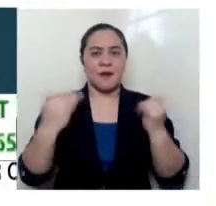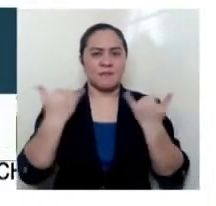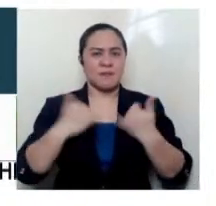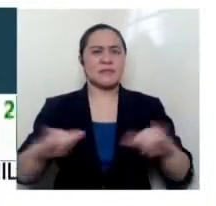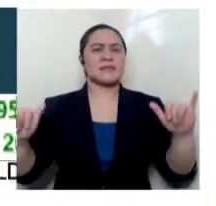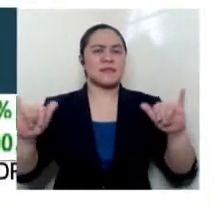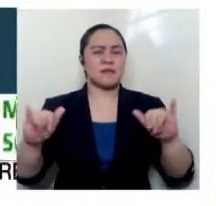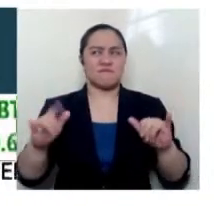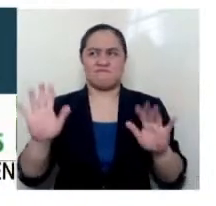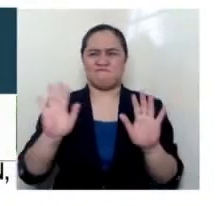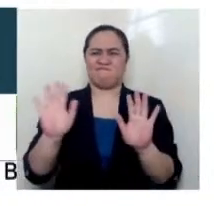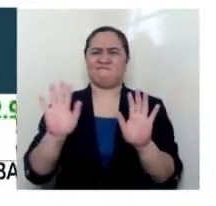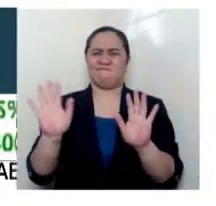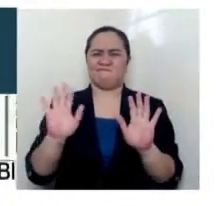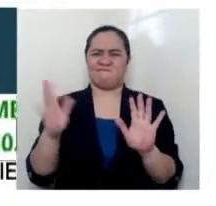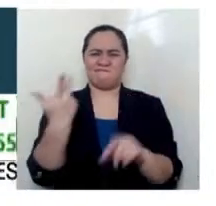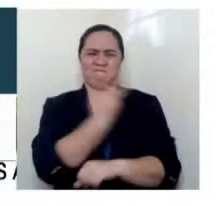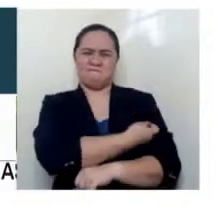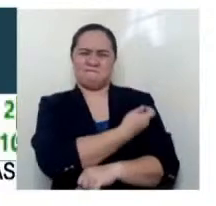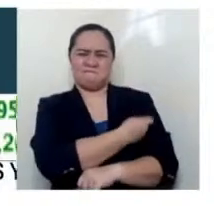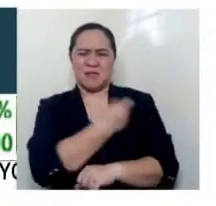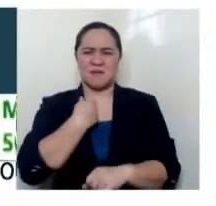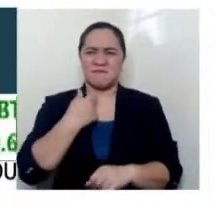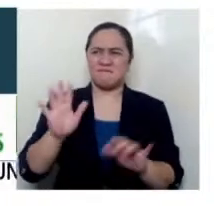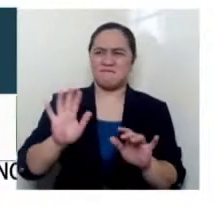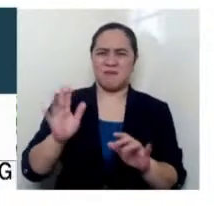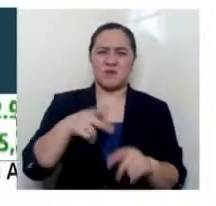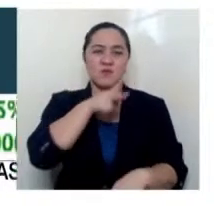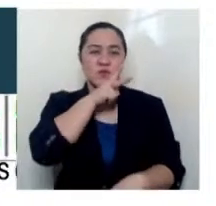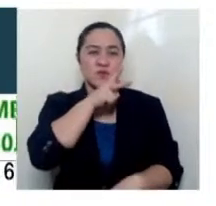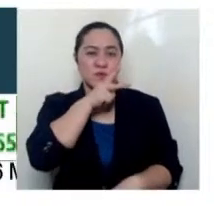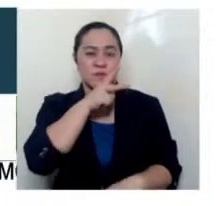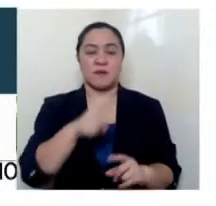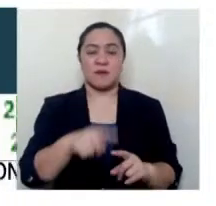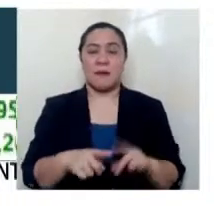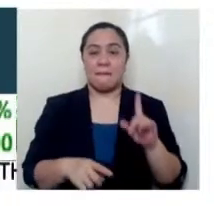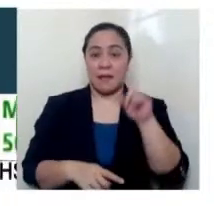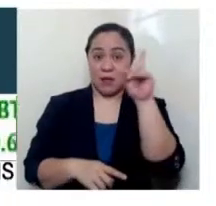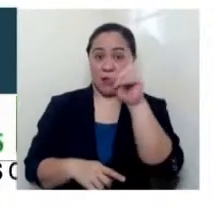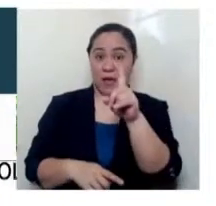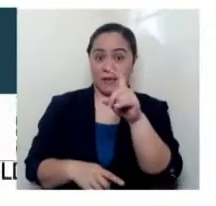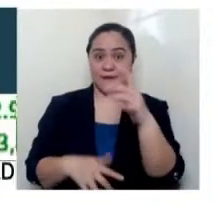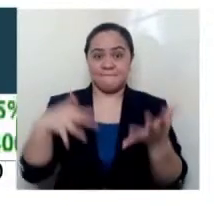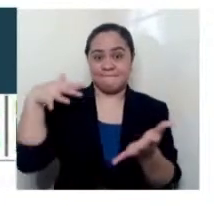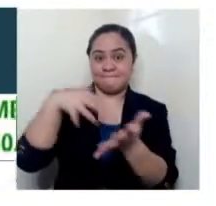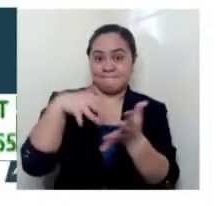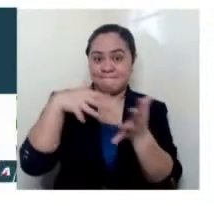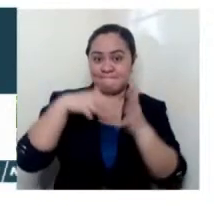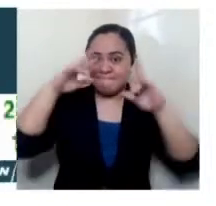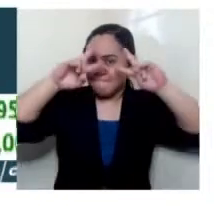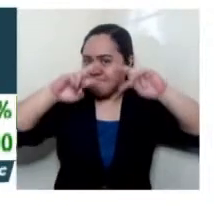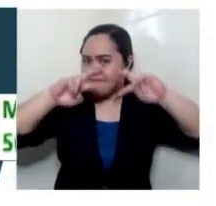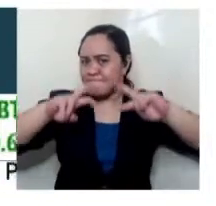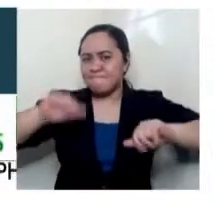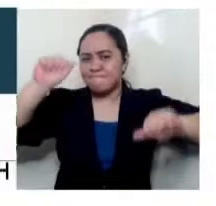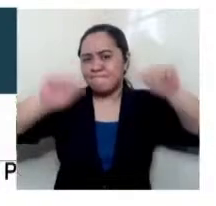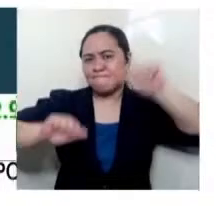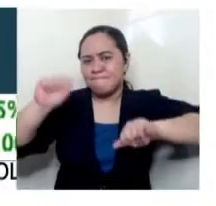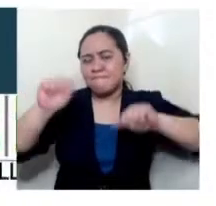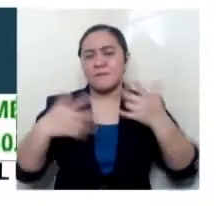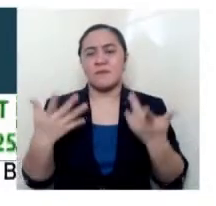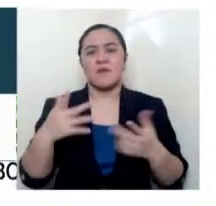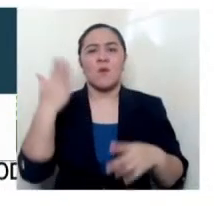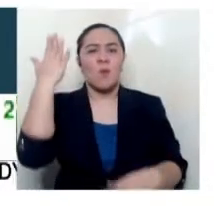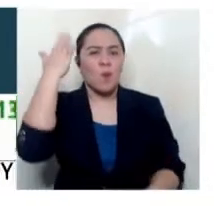still, right, to get vaccinated. Sa pag-aaral niyo po, Dr. Limpin, based on your assessment, what is the root